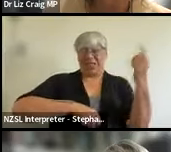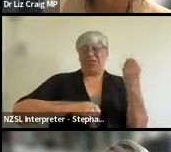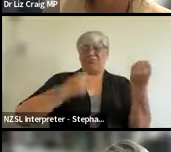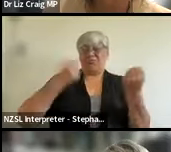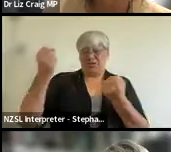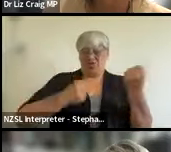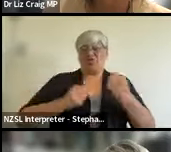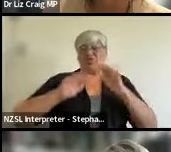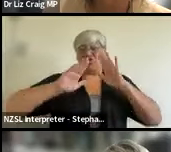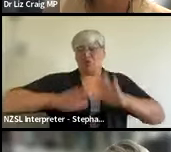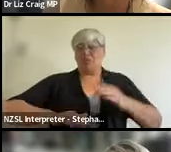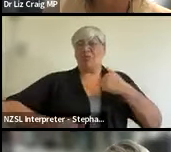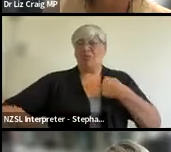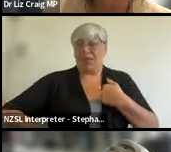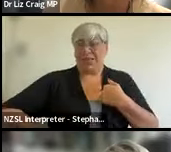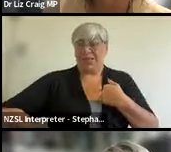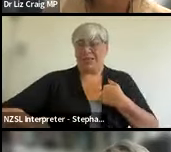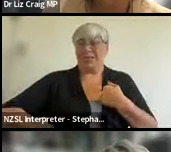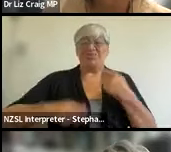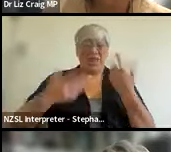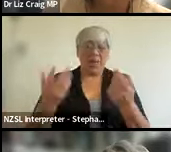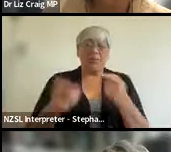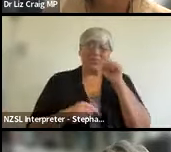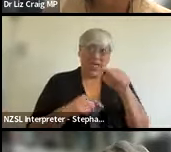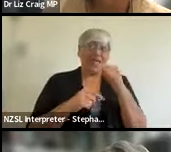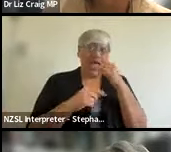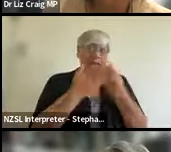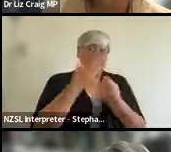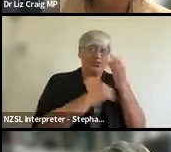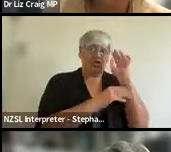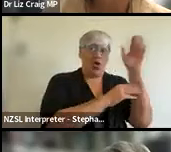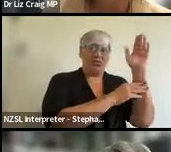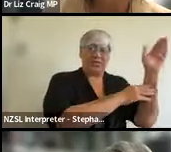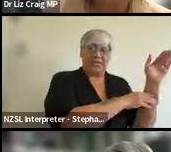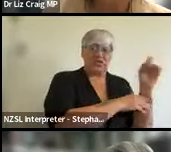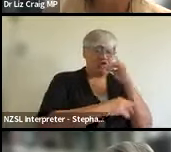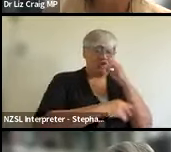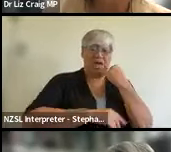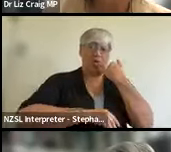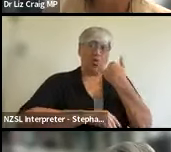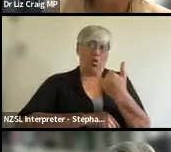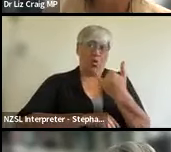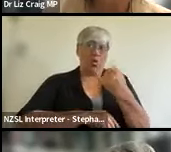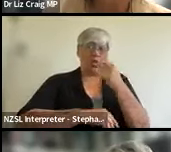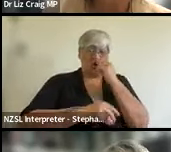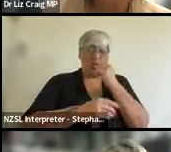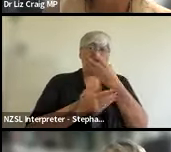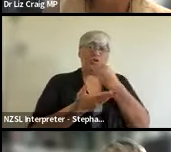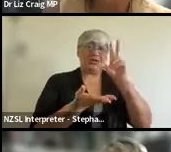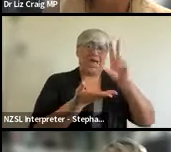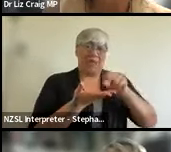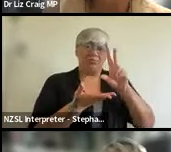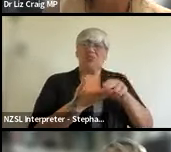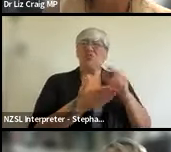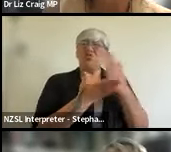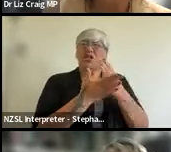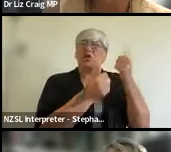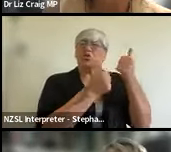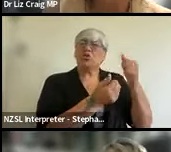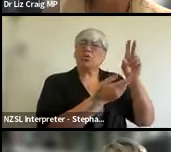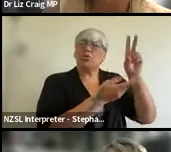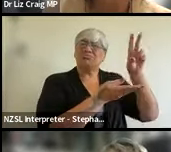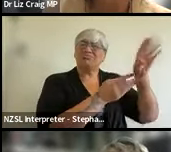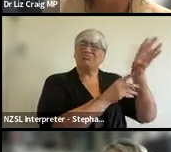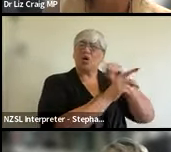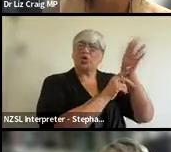me? Now, this is possible overseas. There are really good examples, but when we first